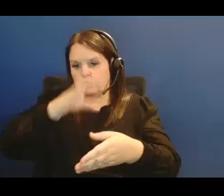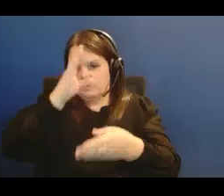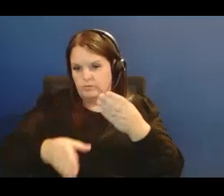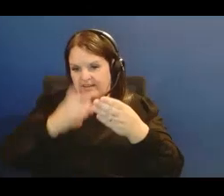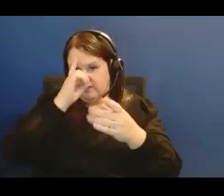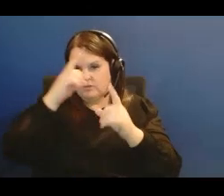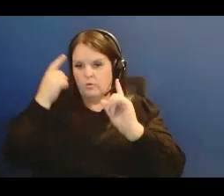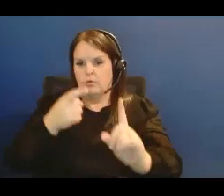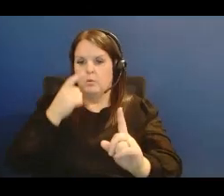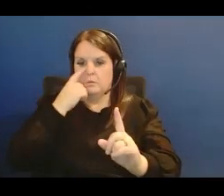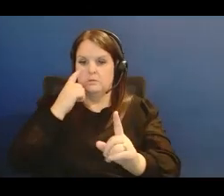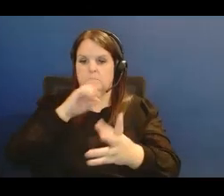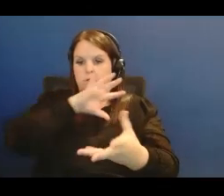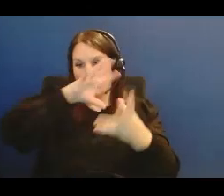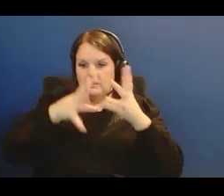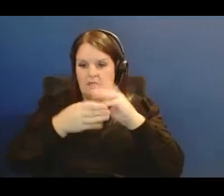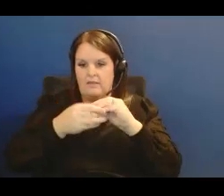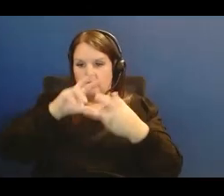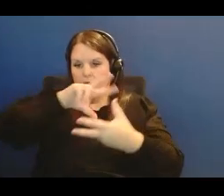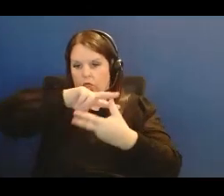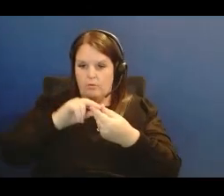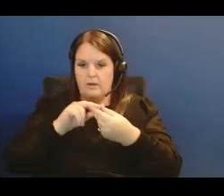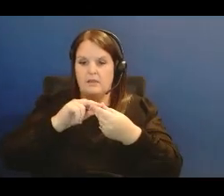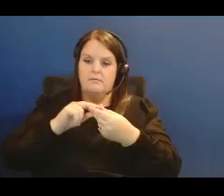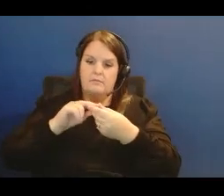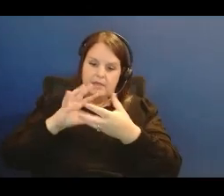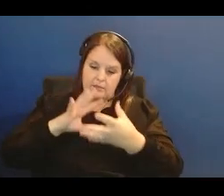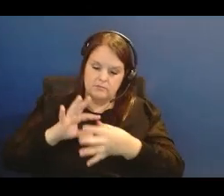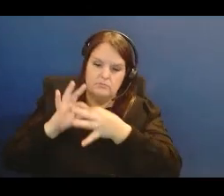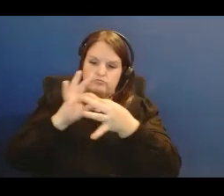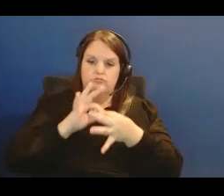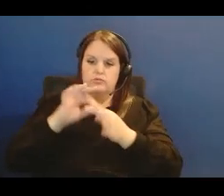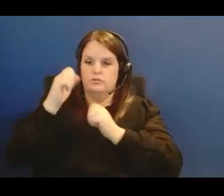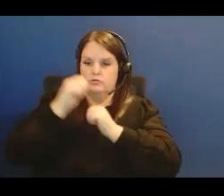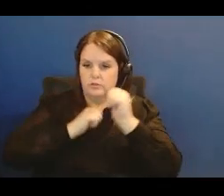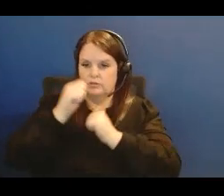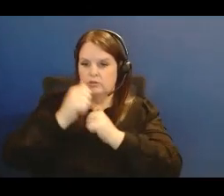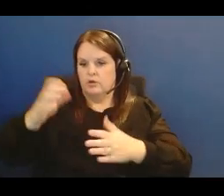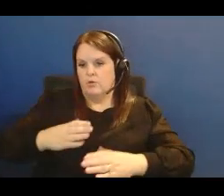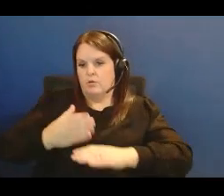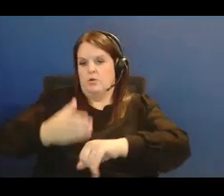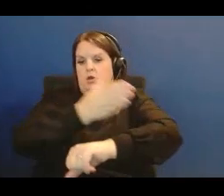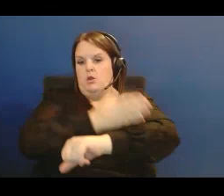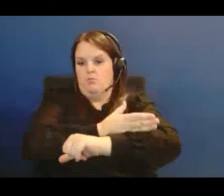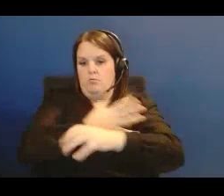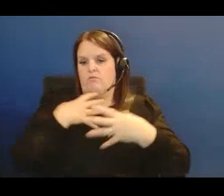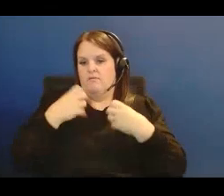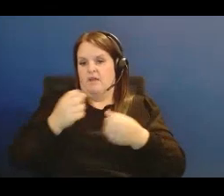they create a comprehensive structure to improve health outcomes for every Nevada.